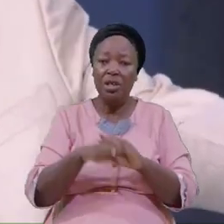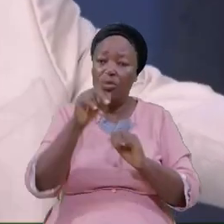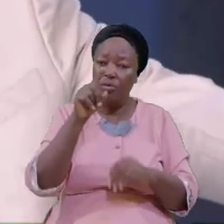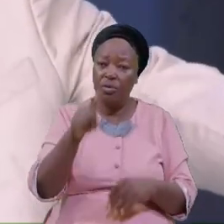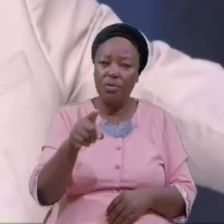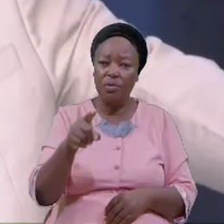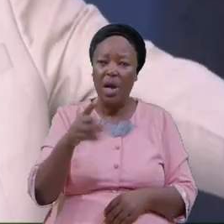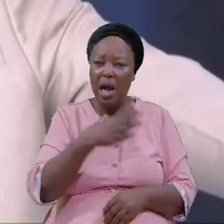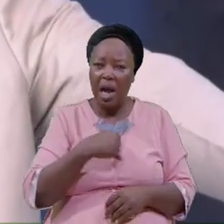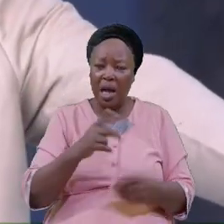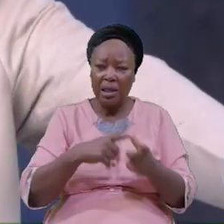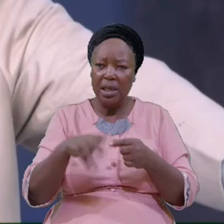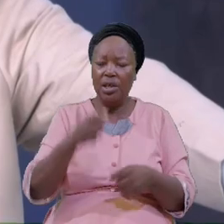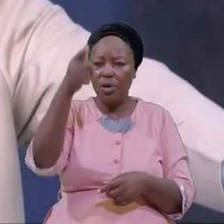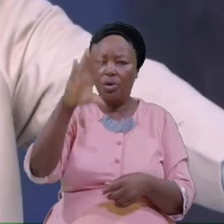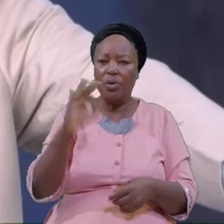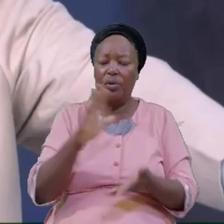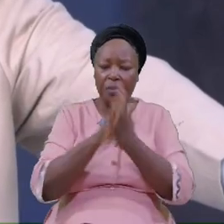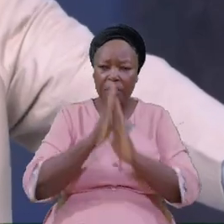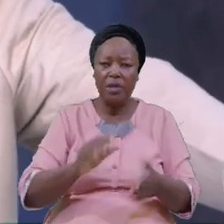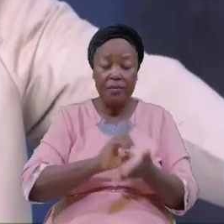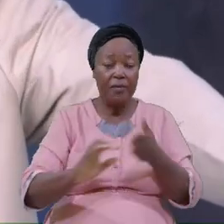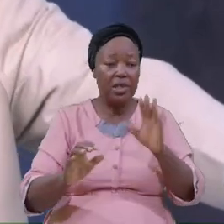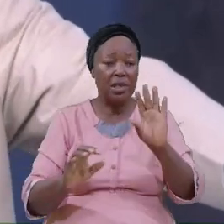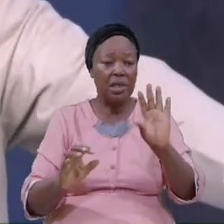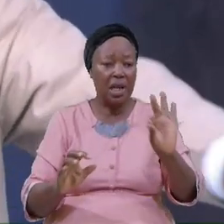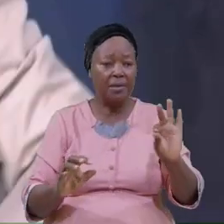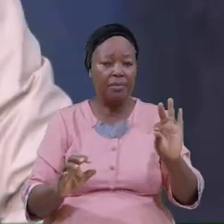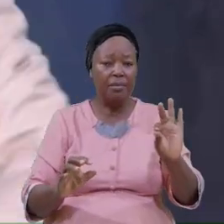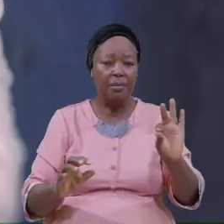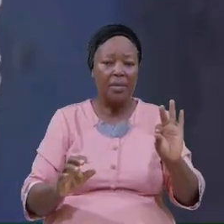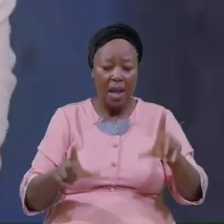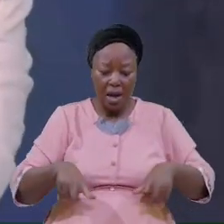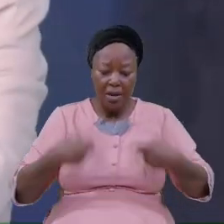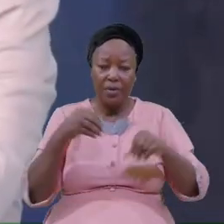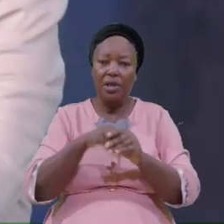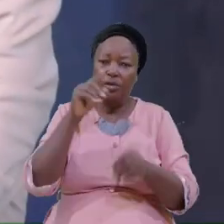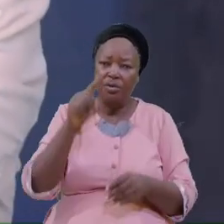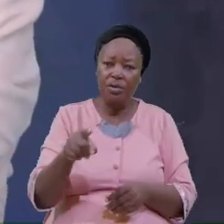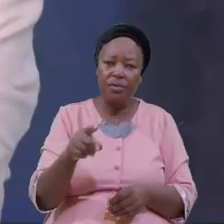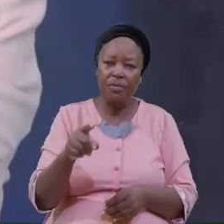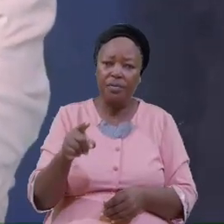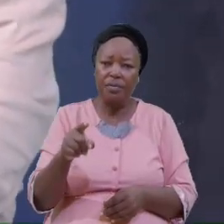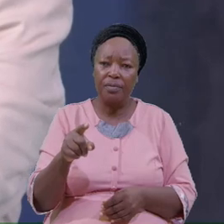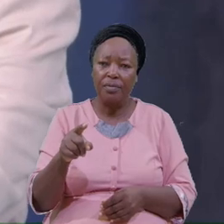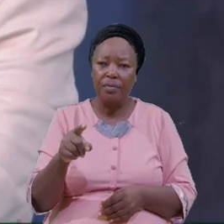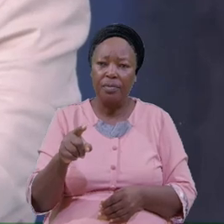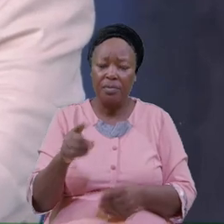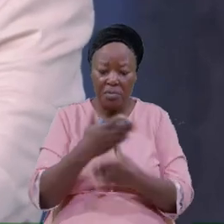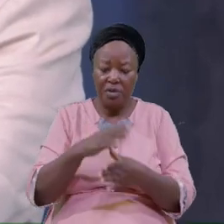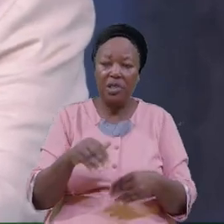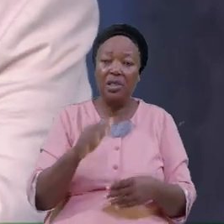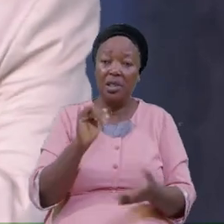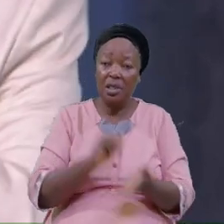vous. God of peace, verse 9, et le Dieu de paix, verset reigning 9, in you, qui règne en vous. In between that is